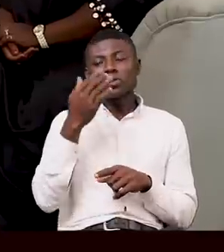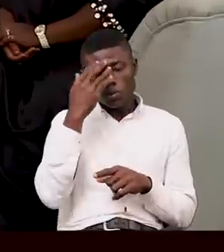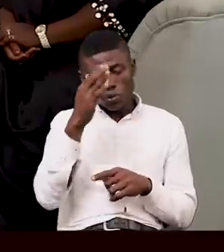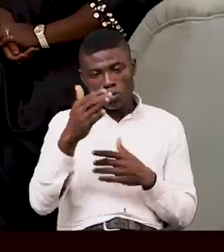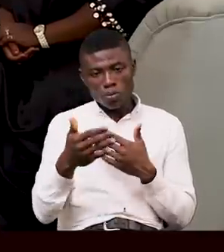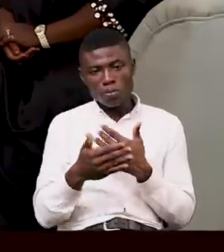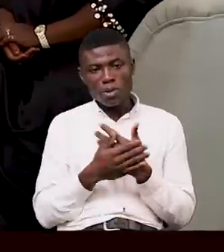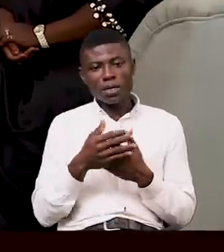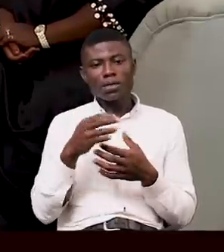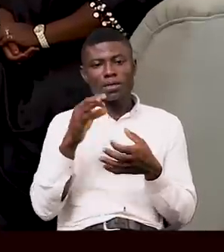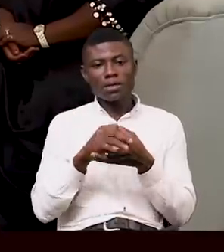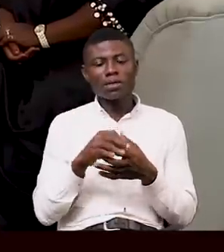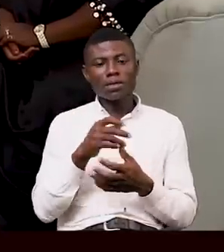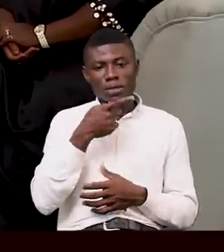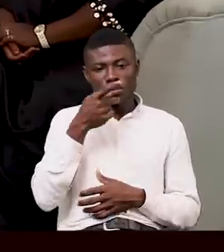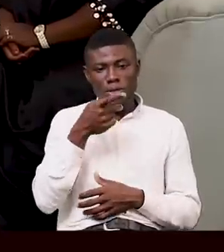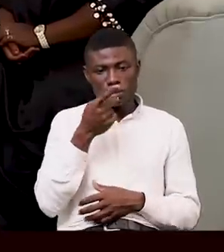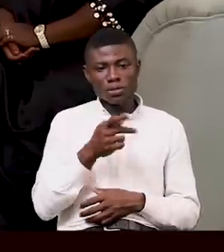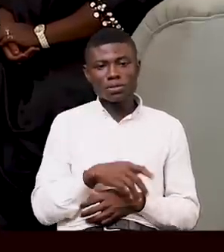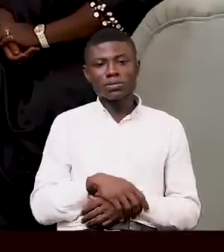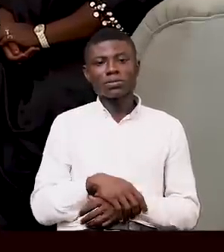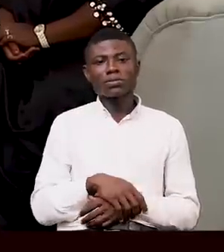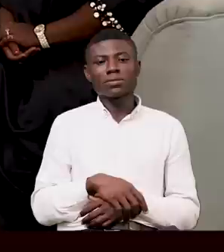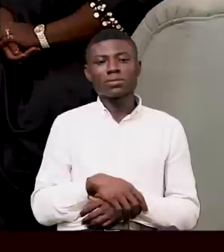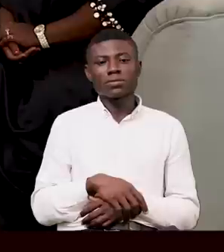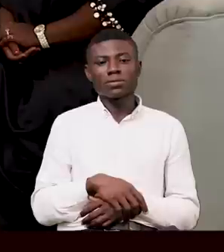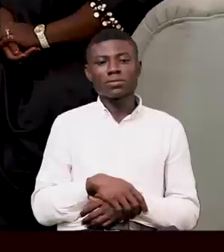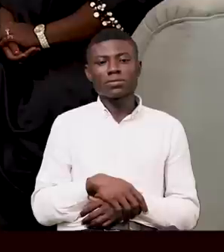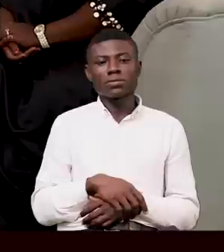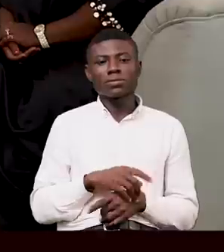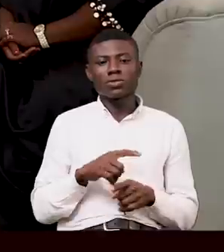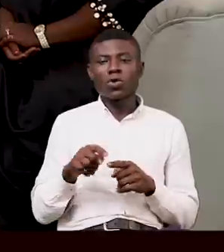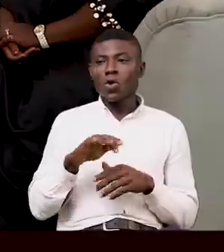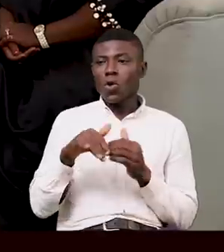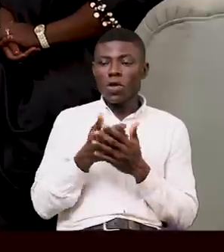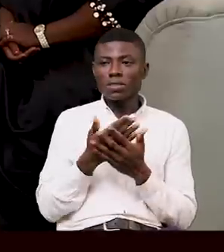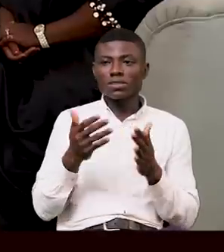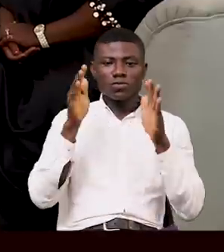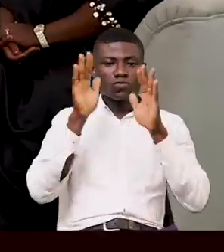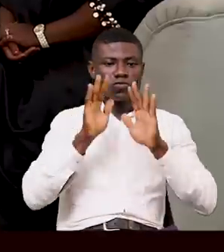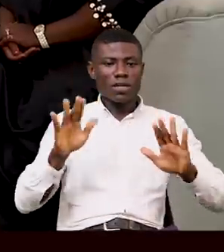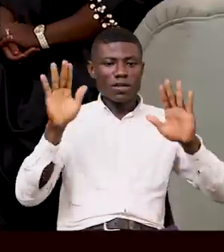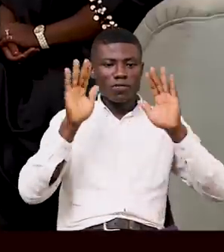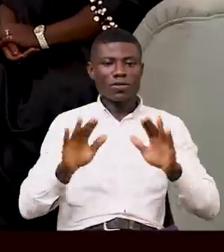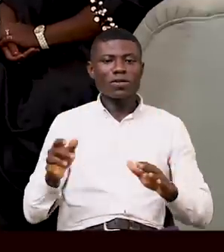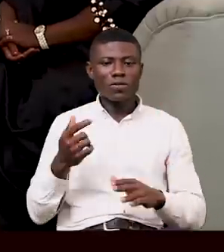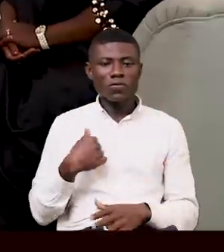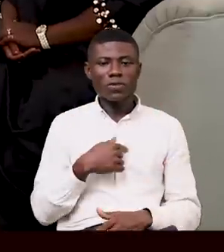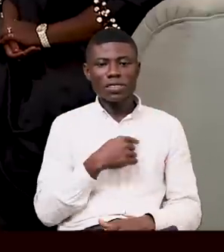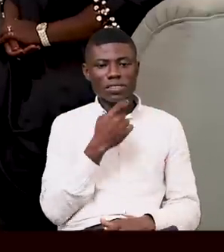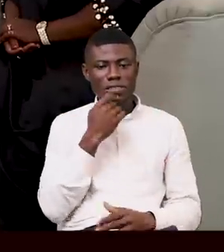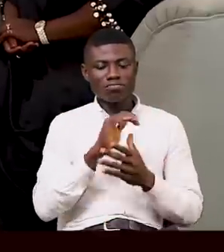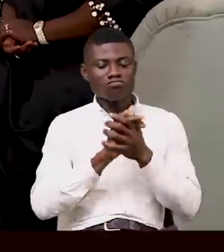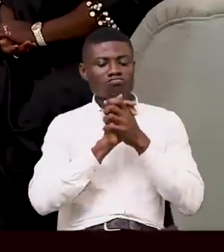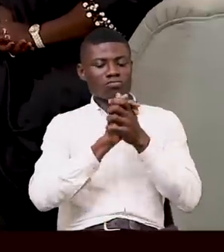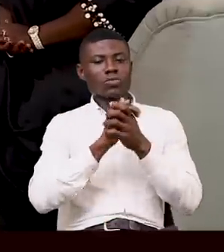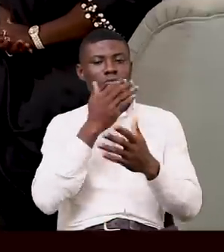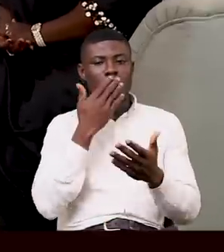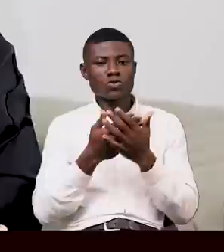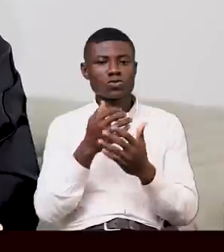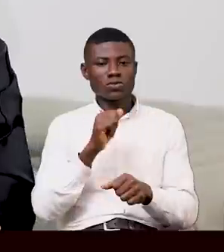to Pentecost enti you know eye won won yes ye ma money yo yeah lala